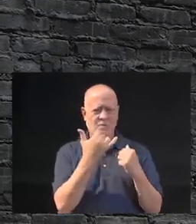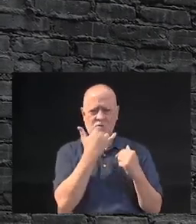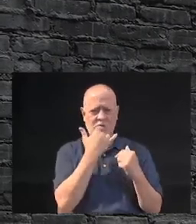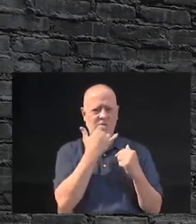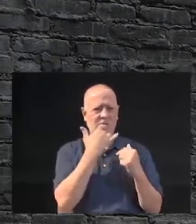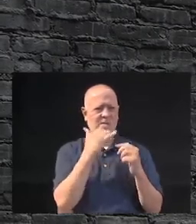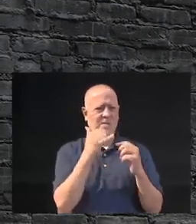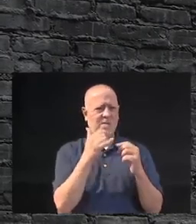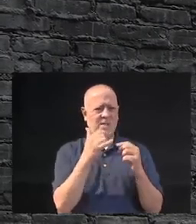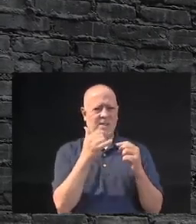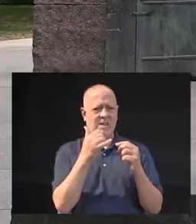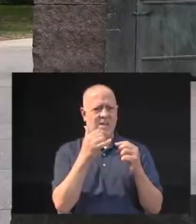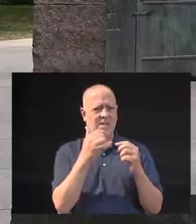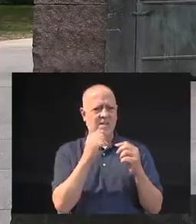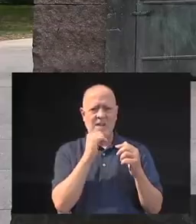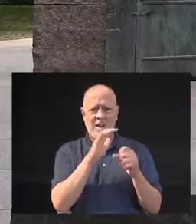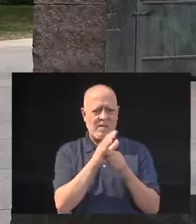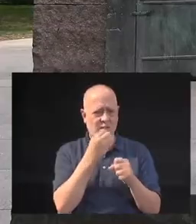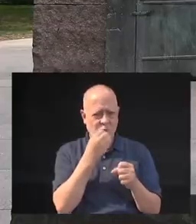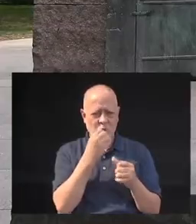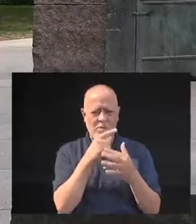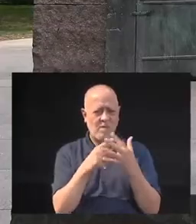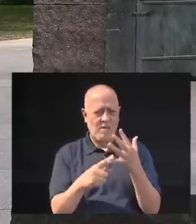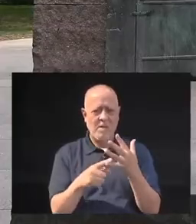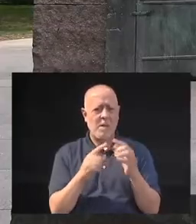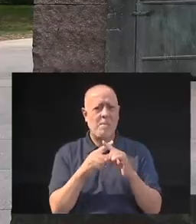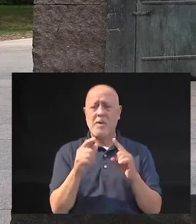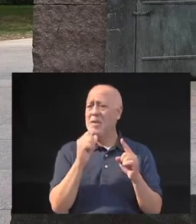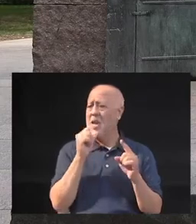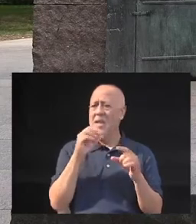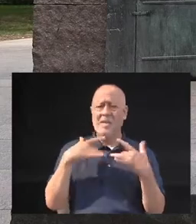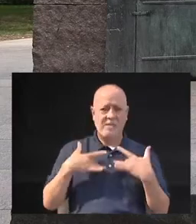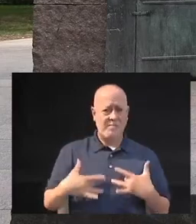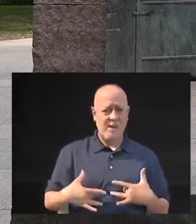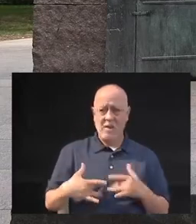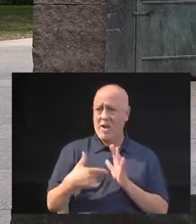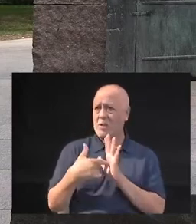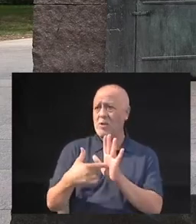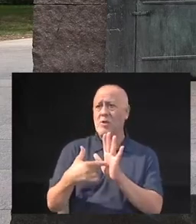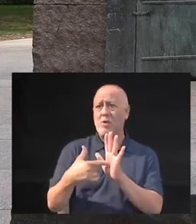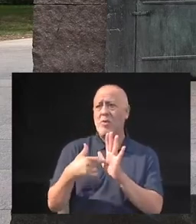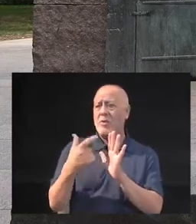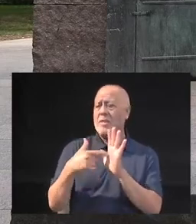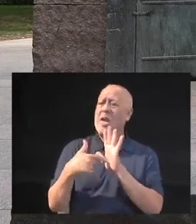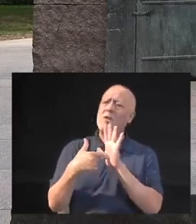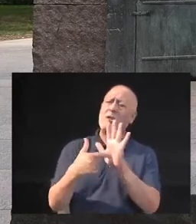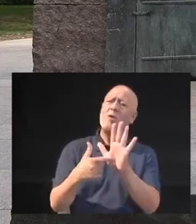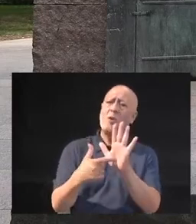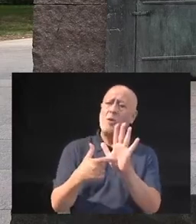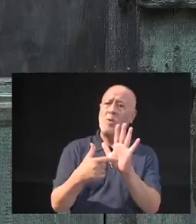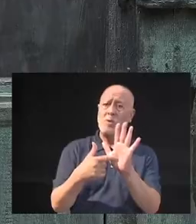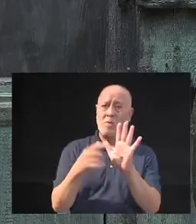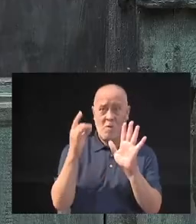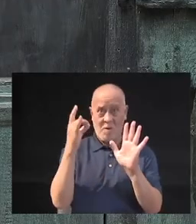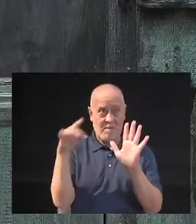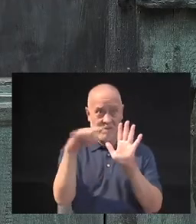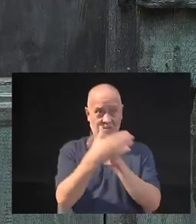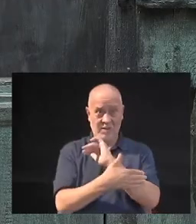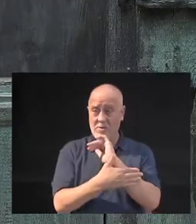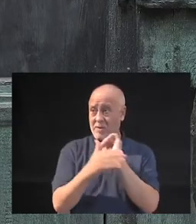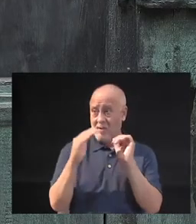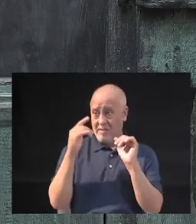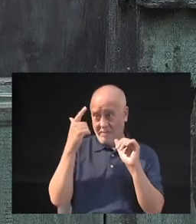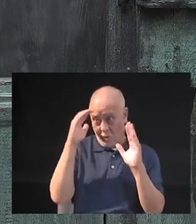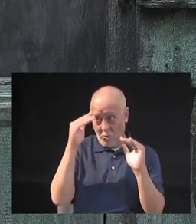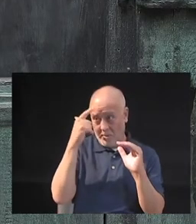and ill-nourished. But it is not in despair that I paint you that picture. I paint it for you in hope, because the